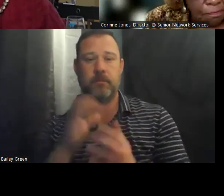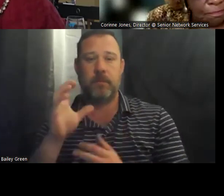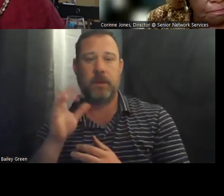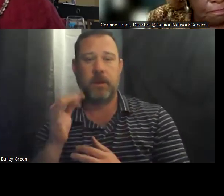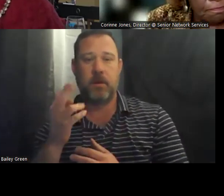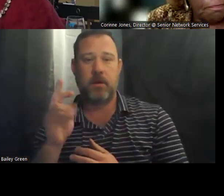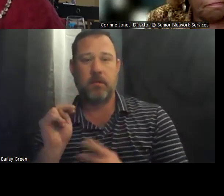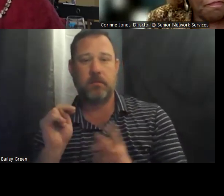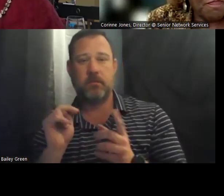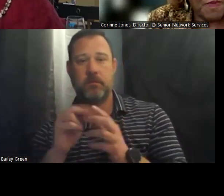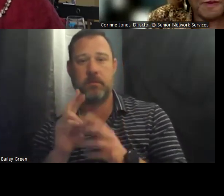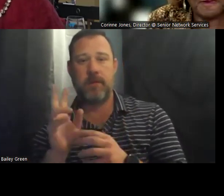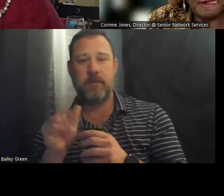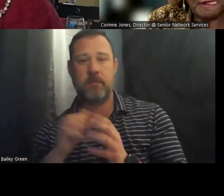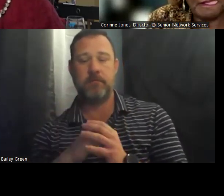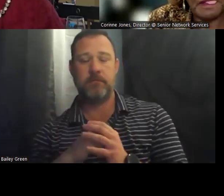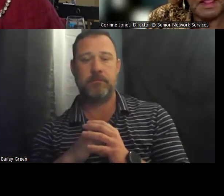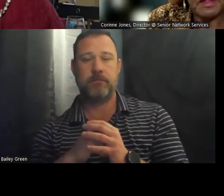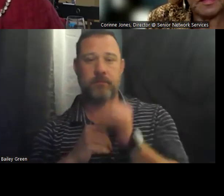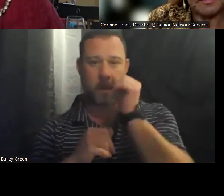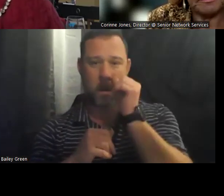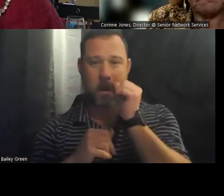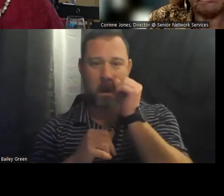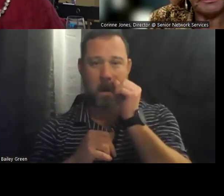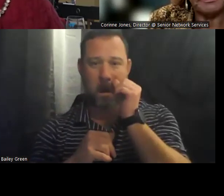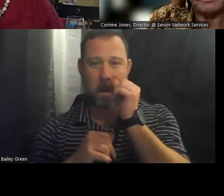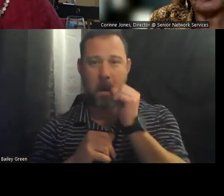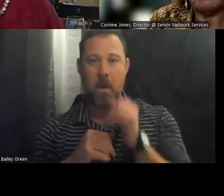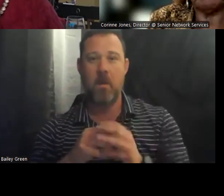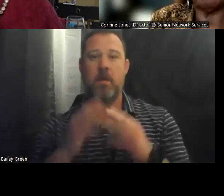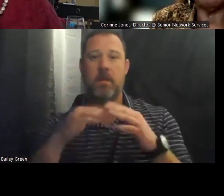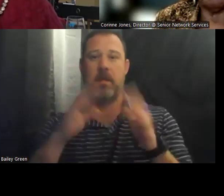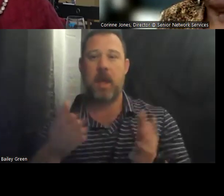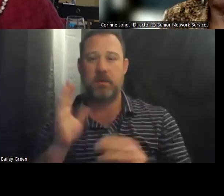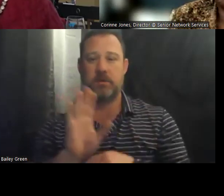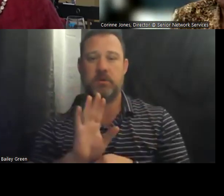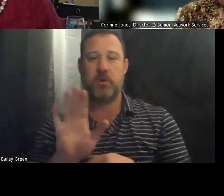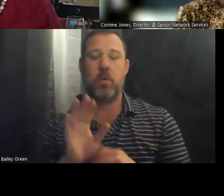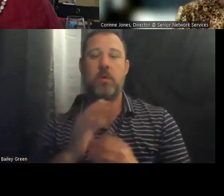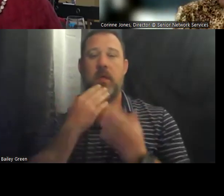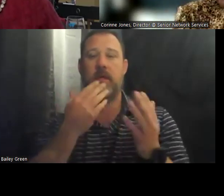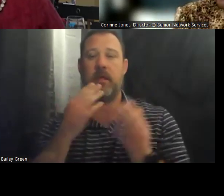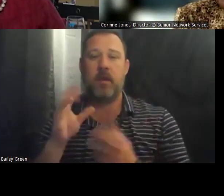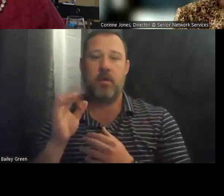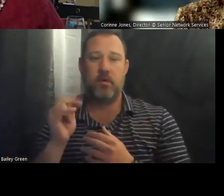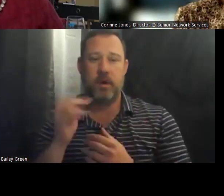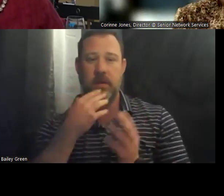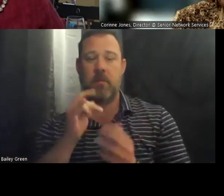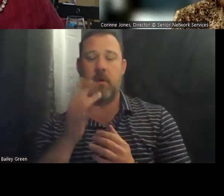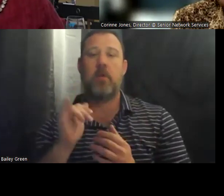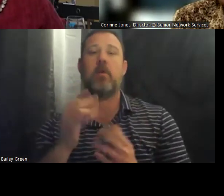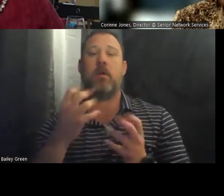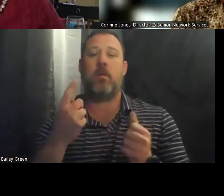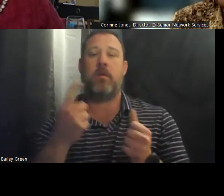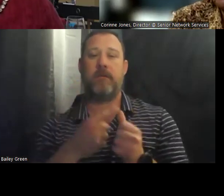Carolyn Nava, the house is yours. Thank you, Marty. Thank you, Corinne. I want to